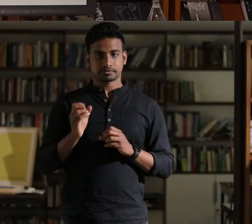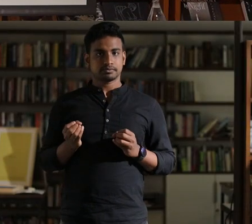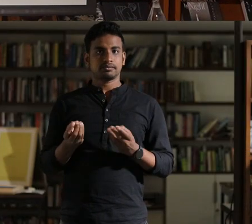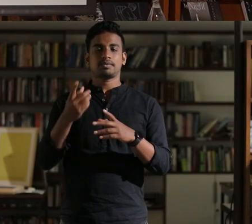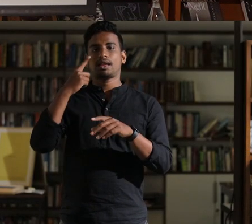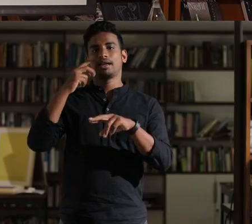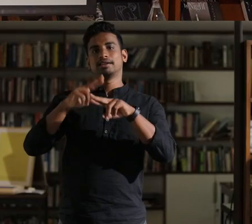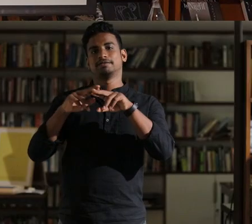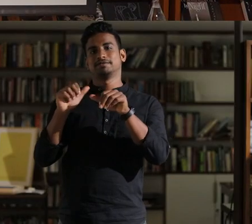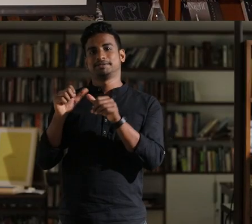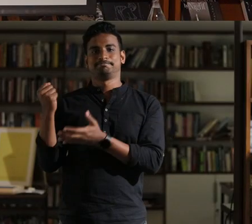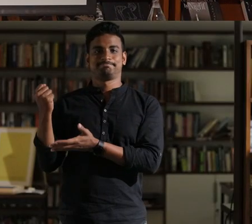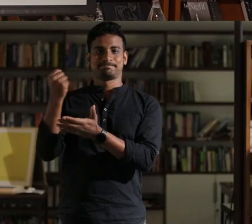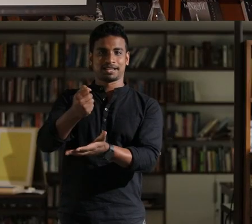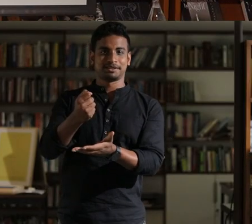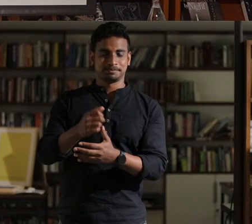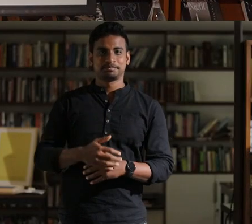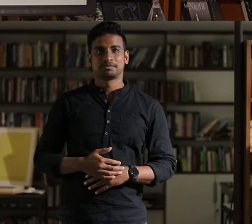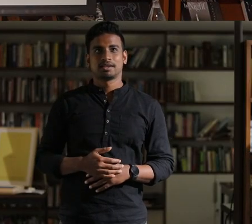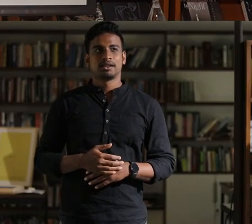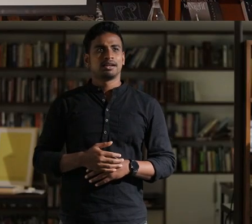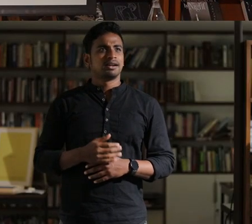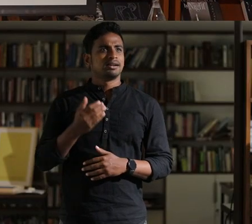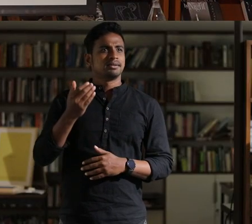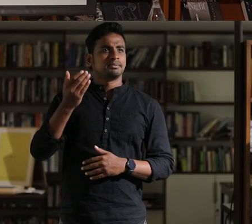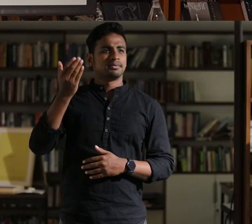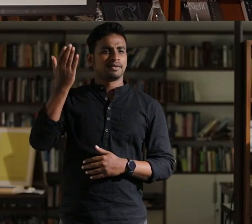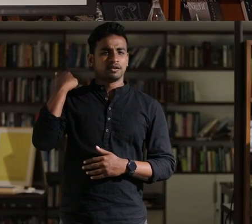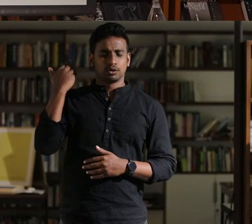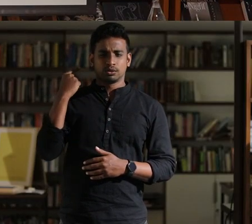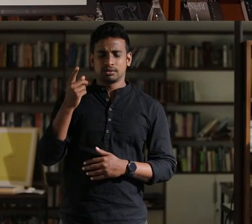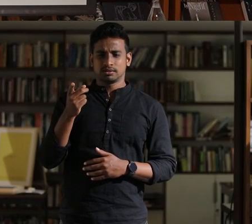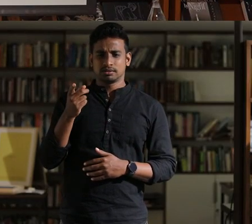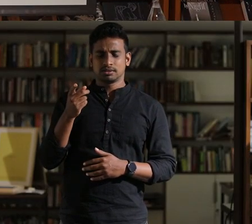At that time, I'm forgetting what it was called, but it was about